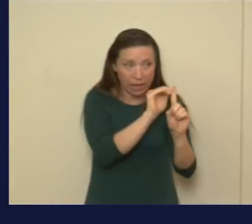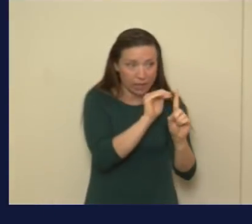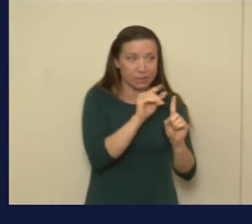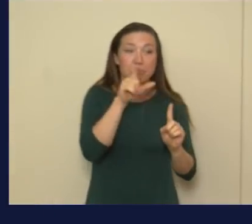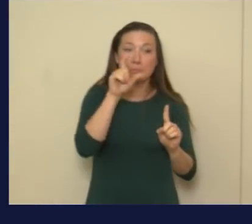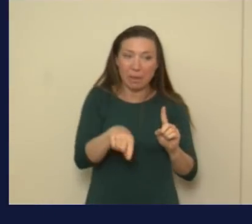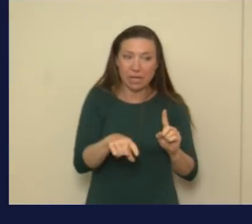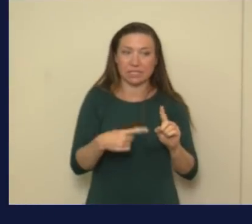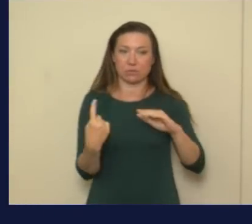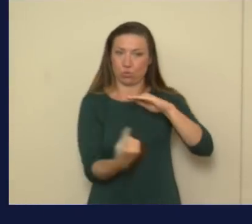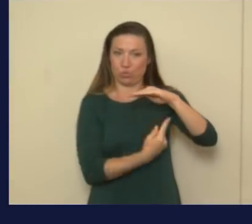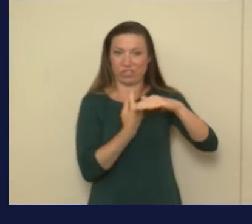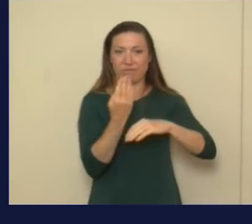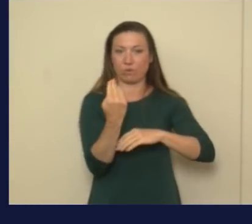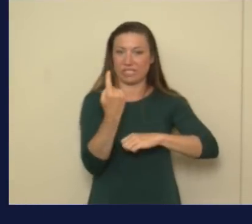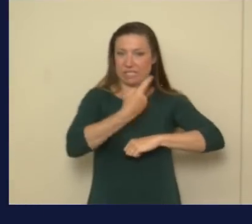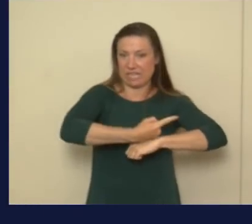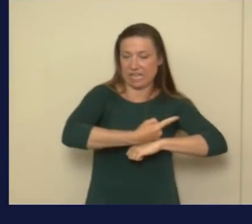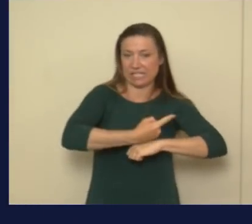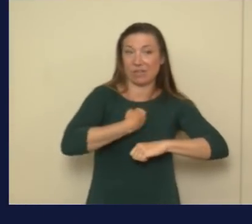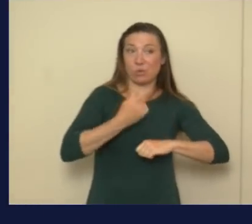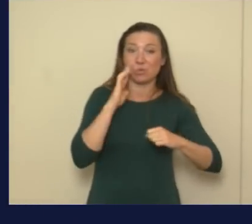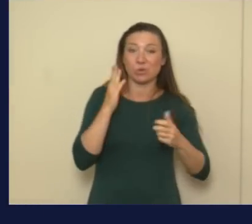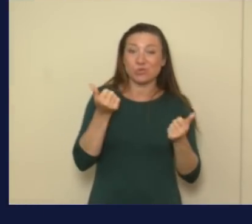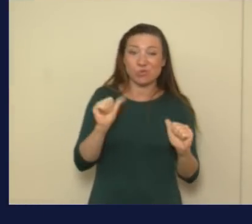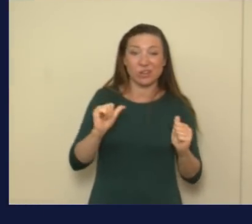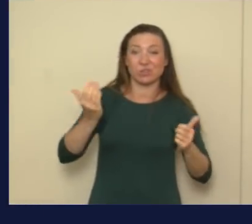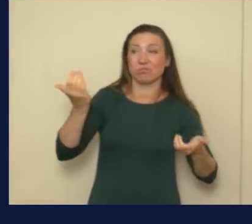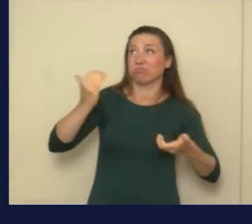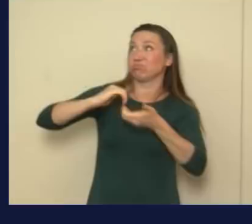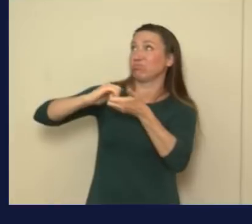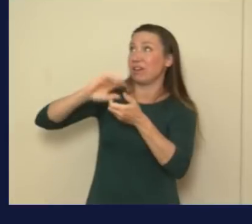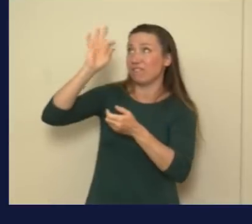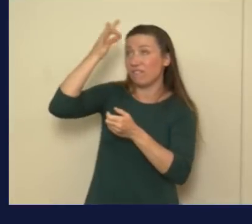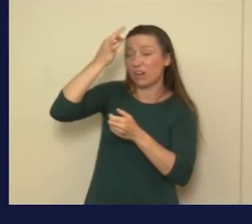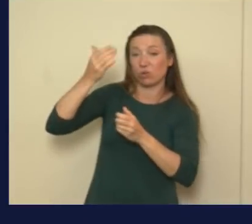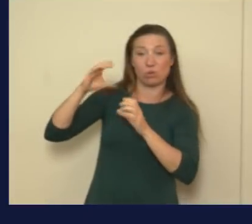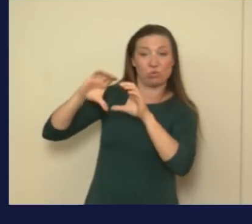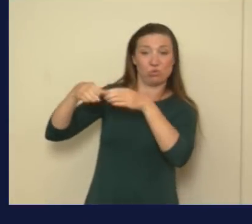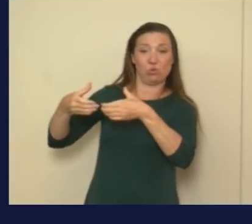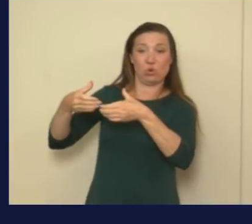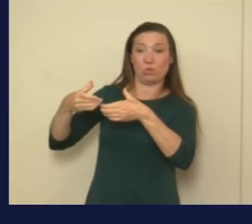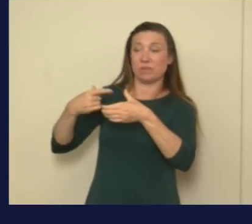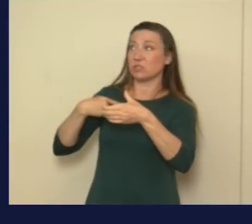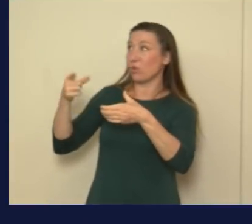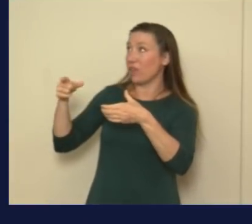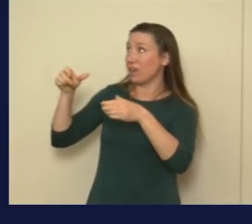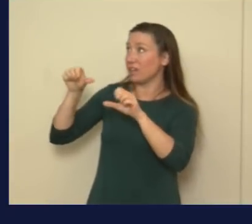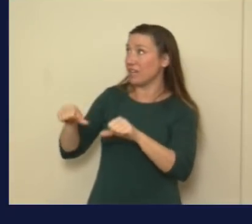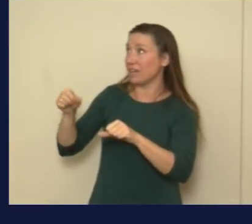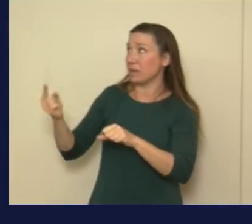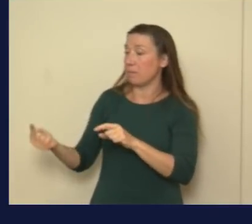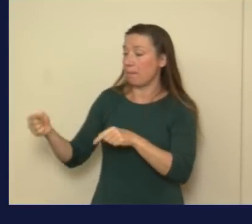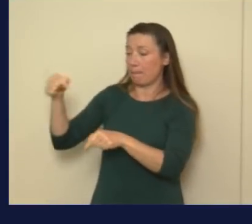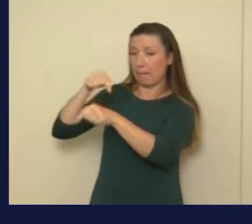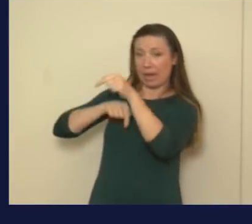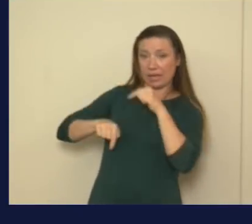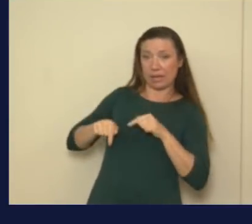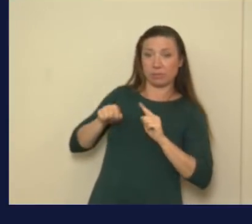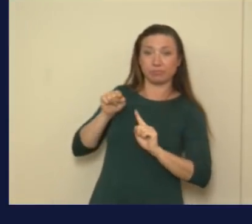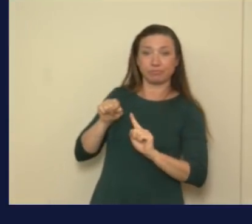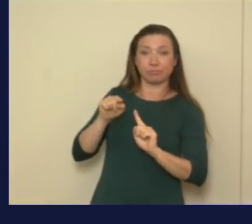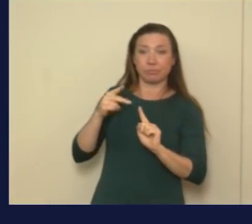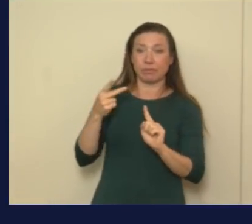federal partners to get them to go back to their early March and April and May efforts where they did not